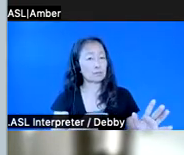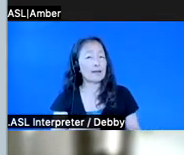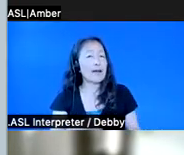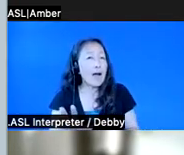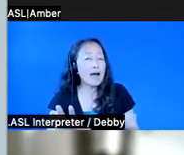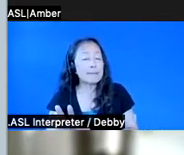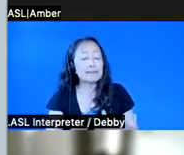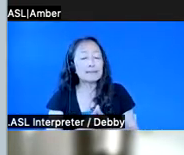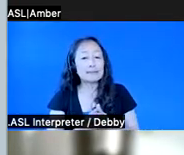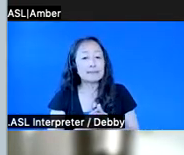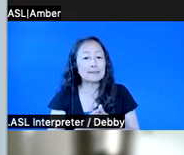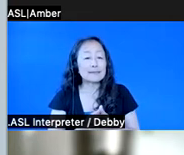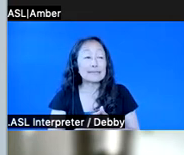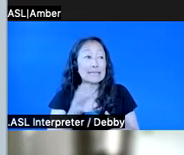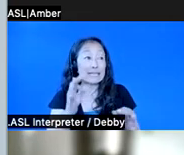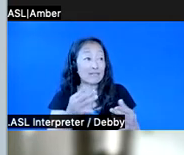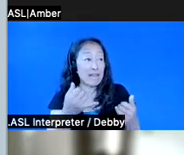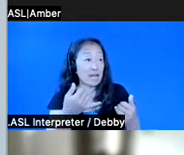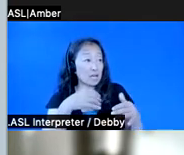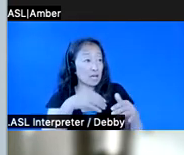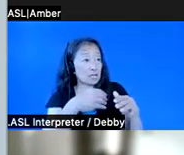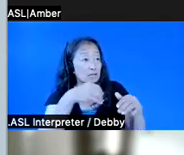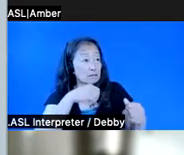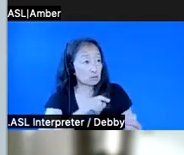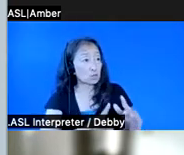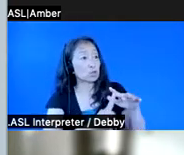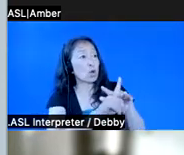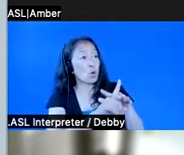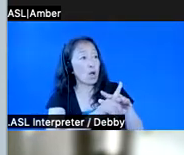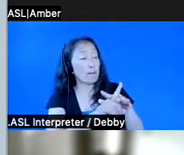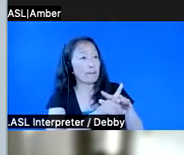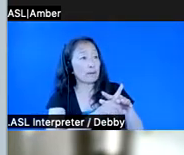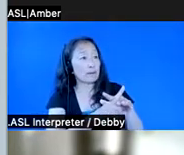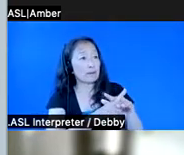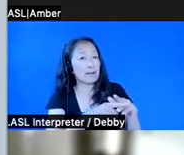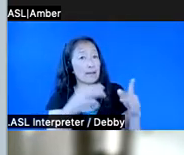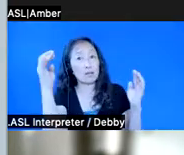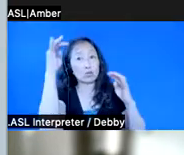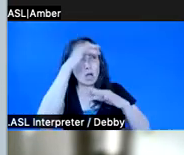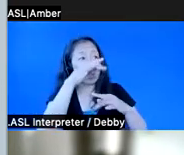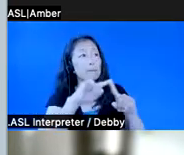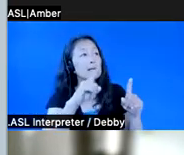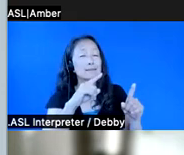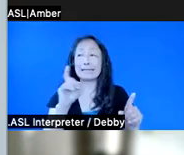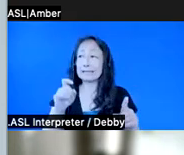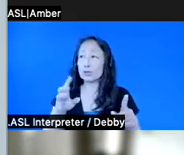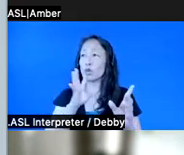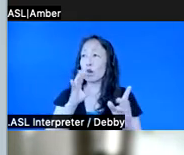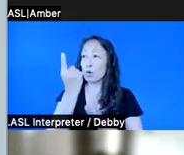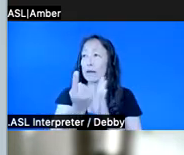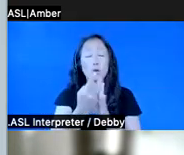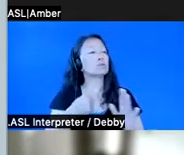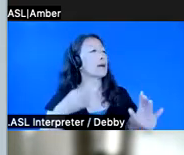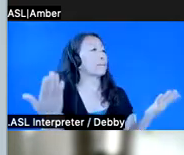or whatever. Like if they're still coming in and they're saying, I just need to talk for an hour. Okay, then I'm here to listen. I'm